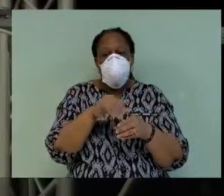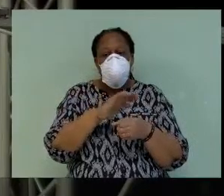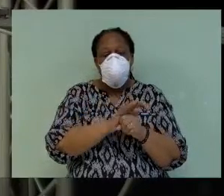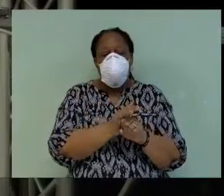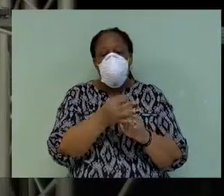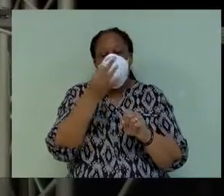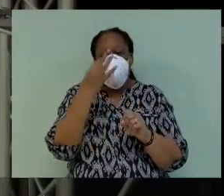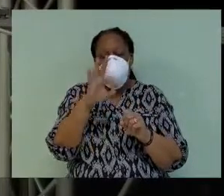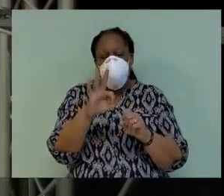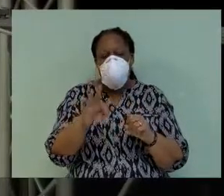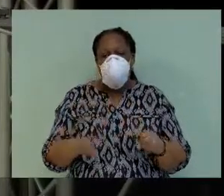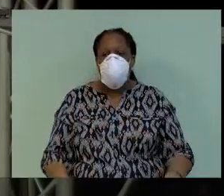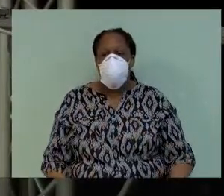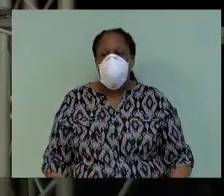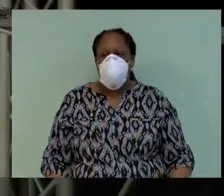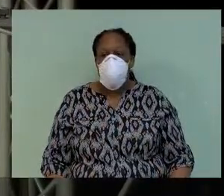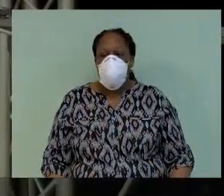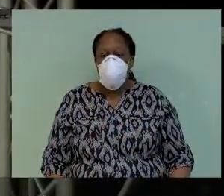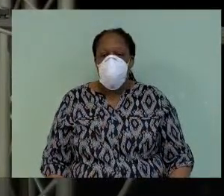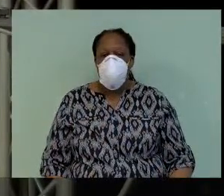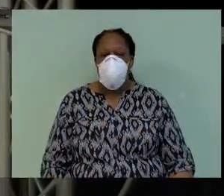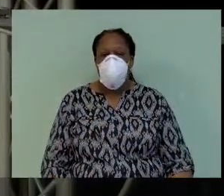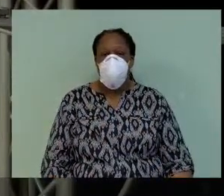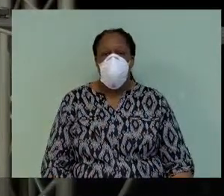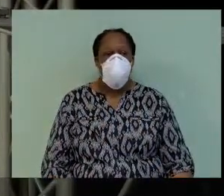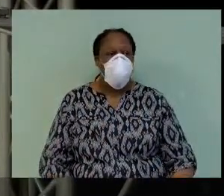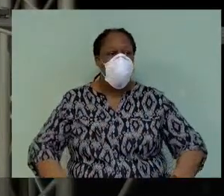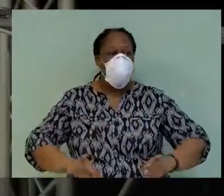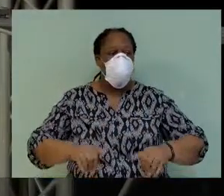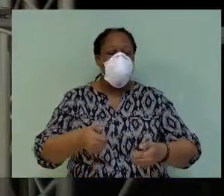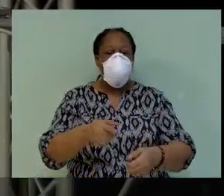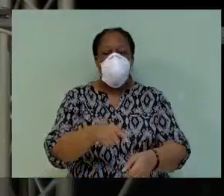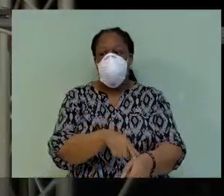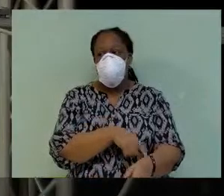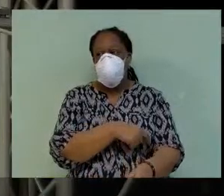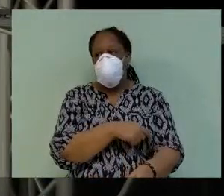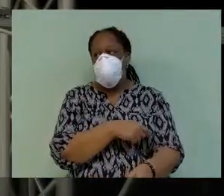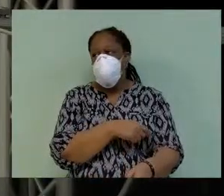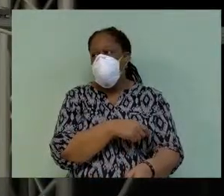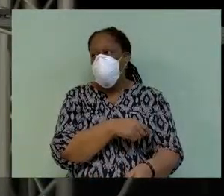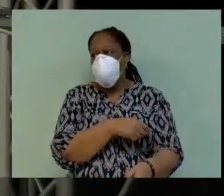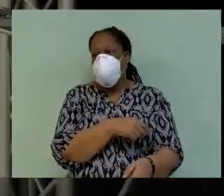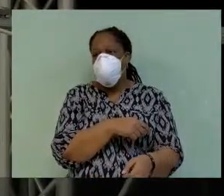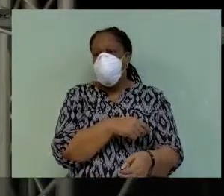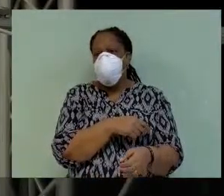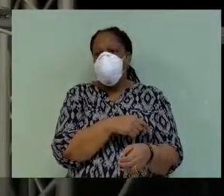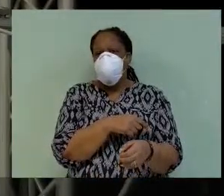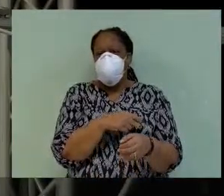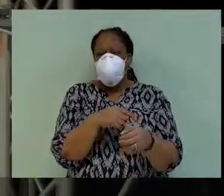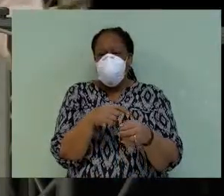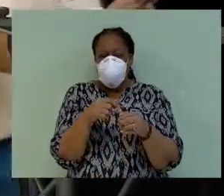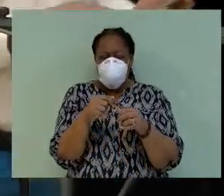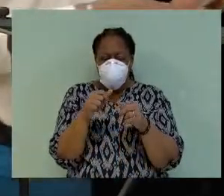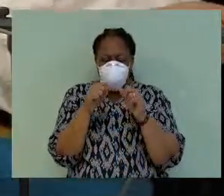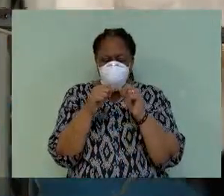severity. How long do I need to stay in the sun to make enough vitamin D?